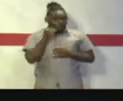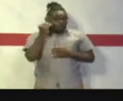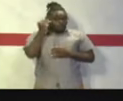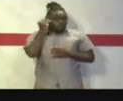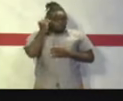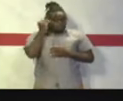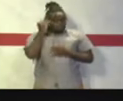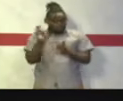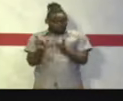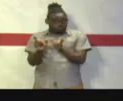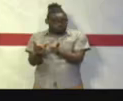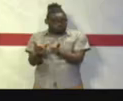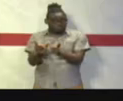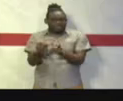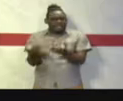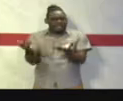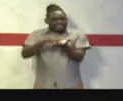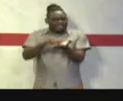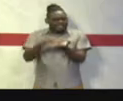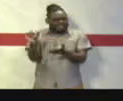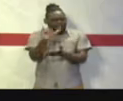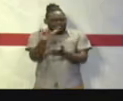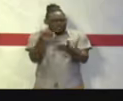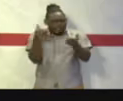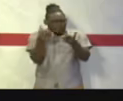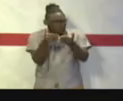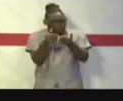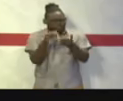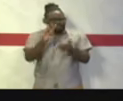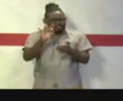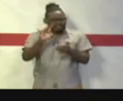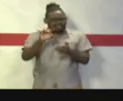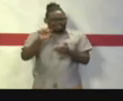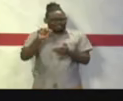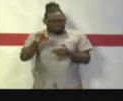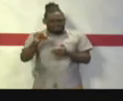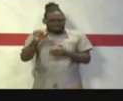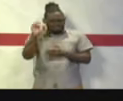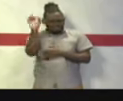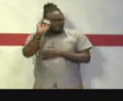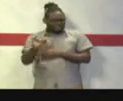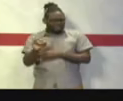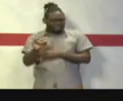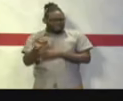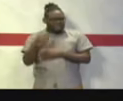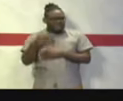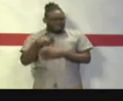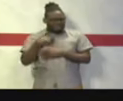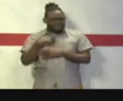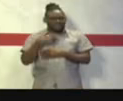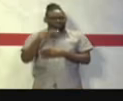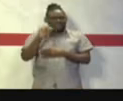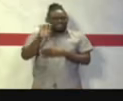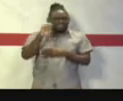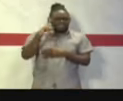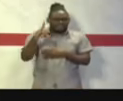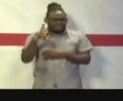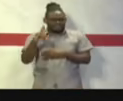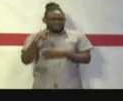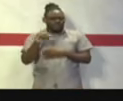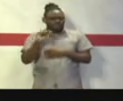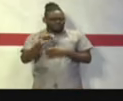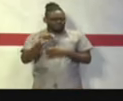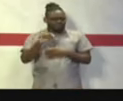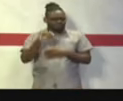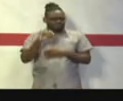again more or less half and half, 48.4% with comorbidities, 51.6% without.